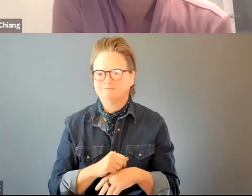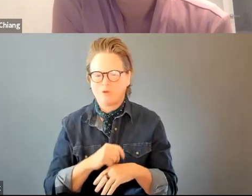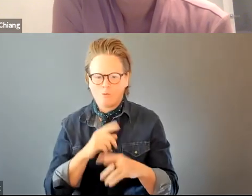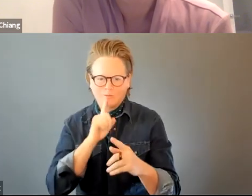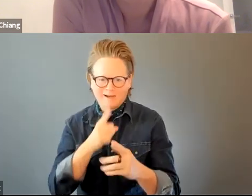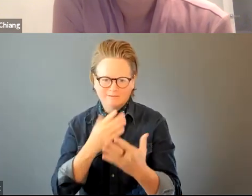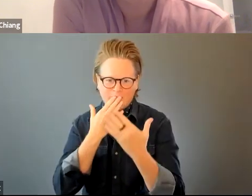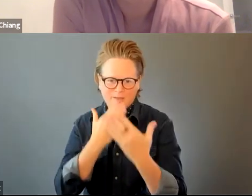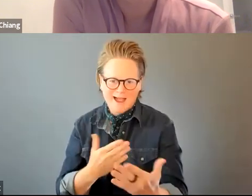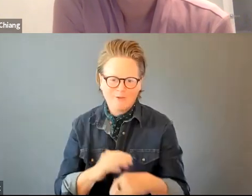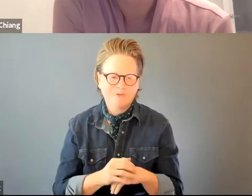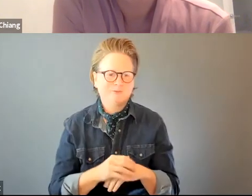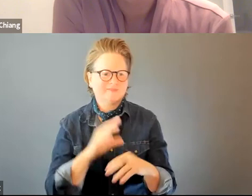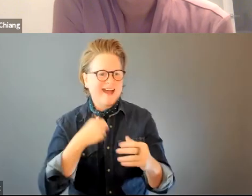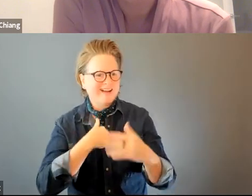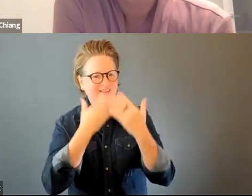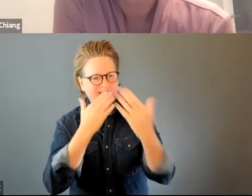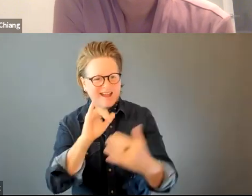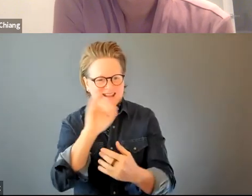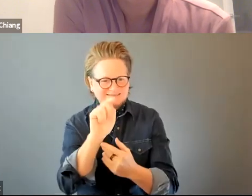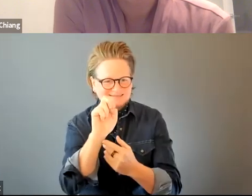community and going through